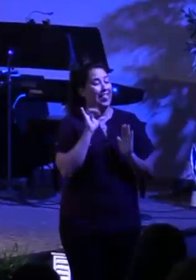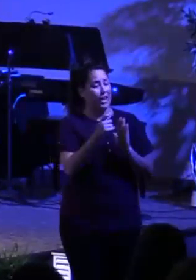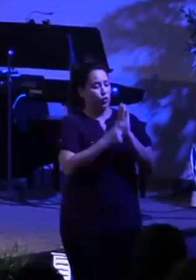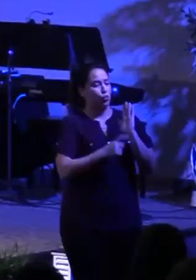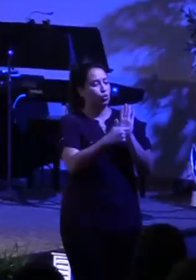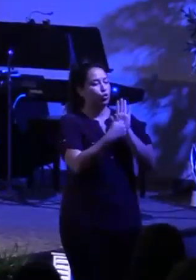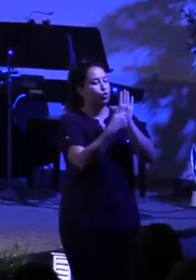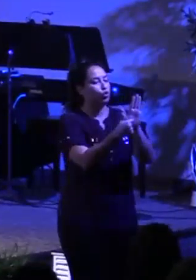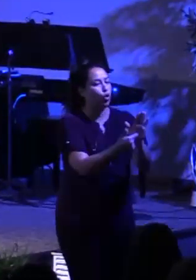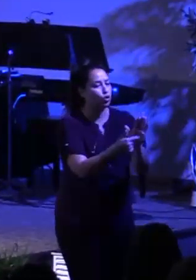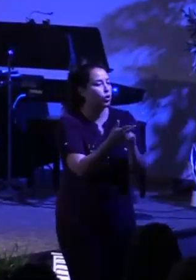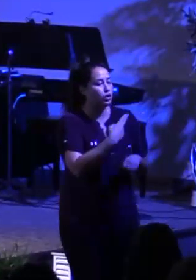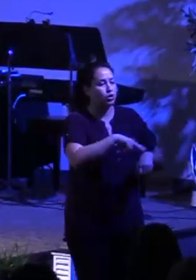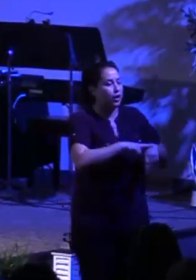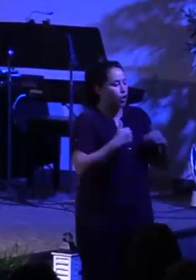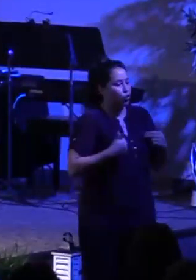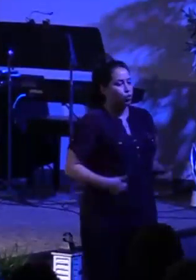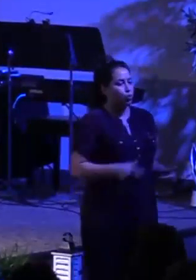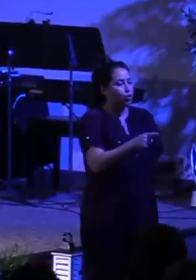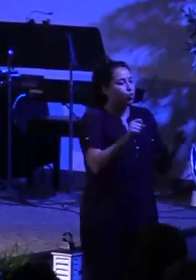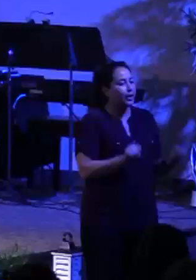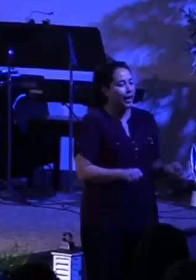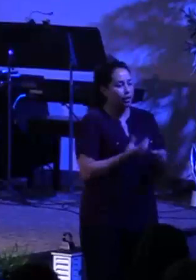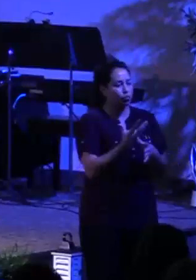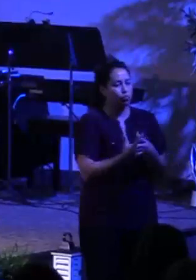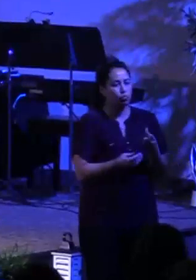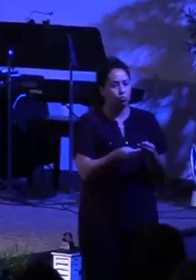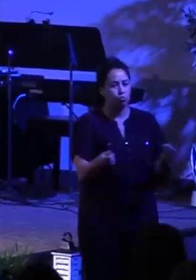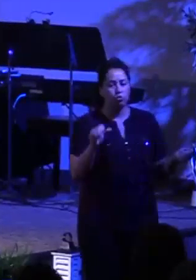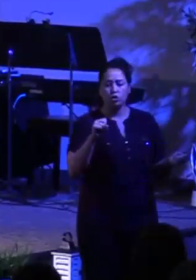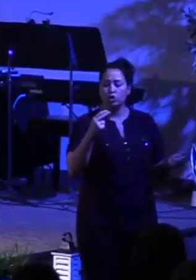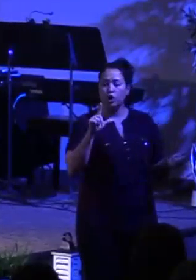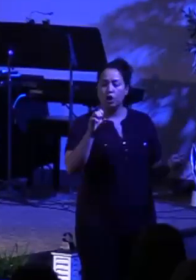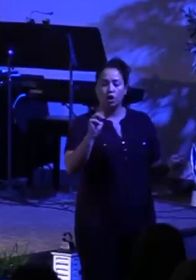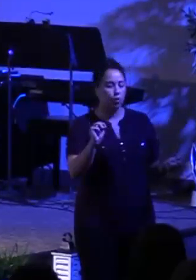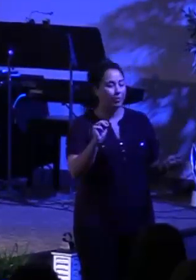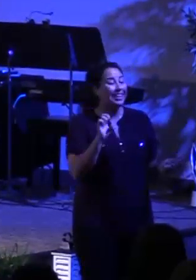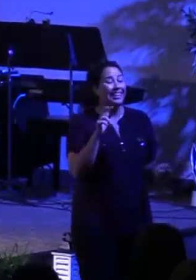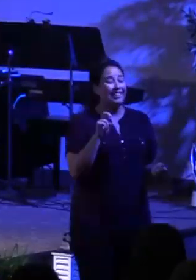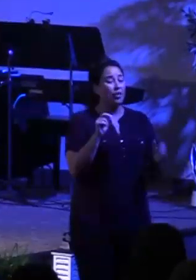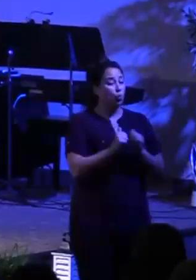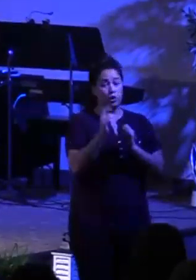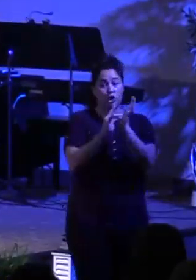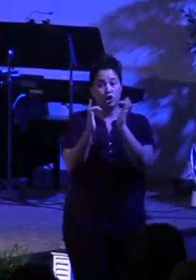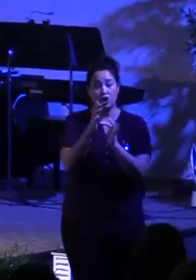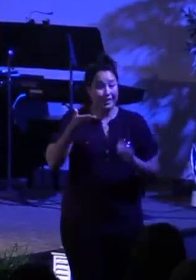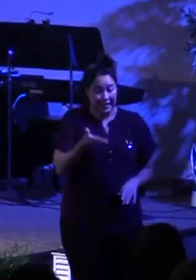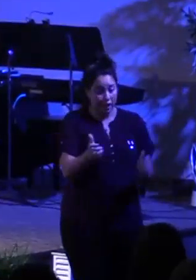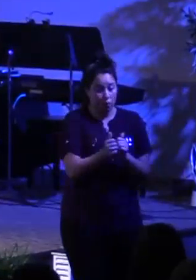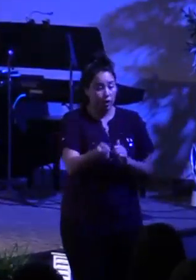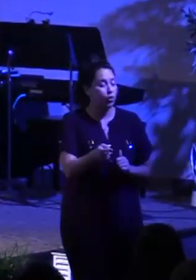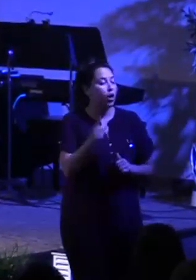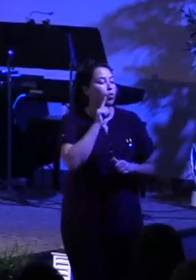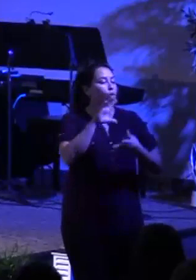shalom, even in the presence of Jesus himself. So this is a story where Jesus is about to get arrested. It's